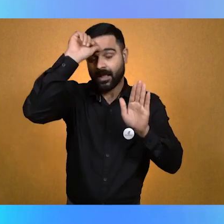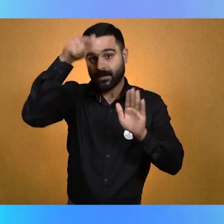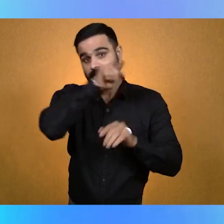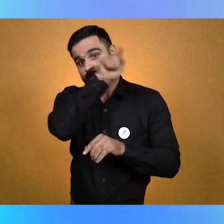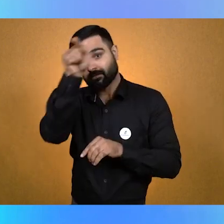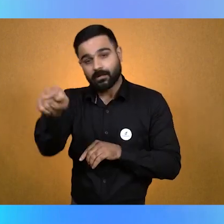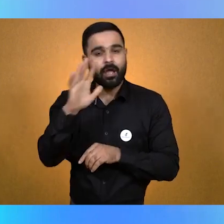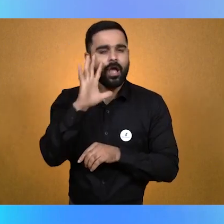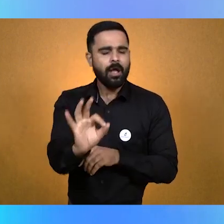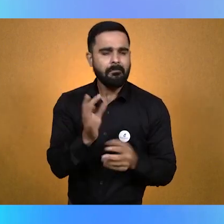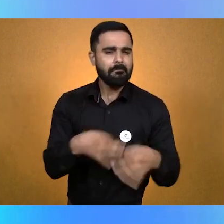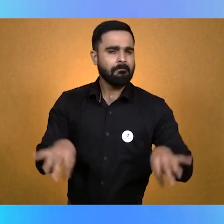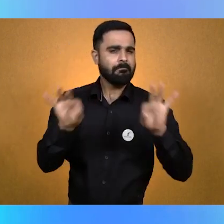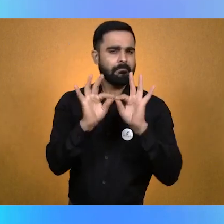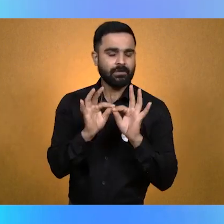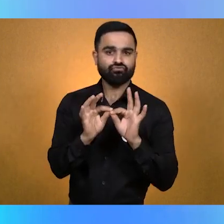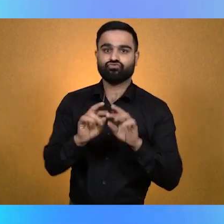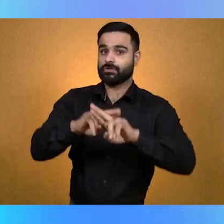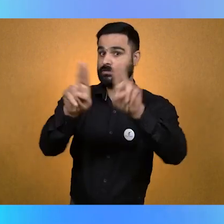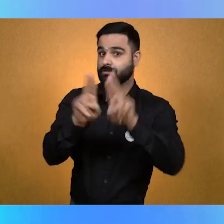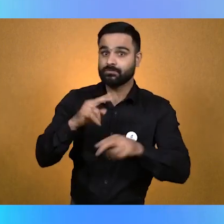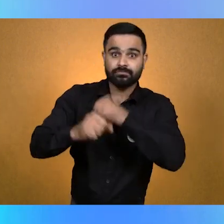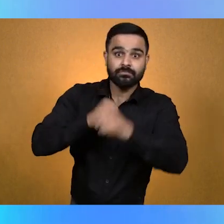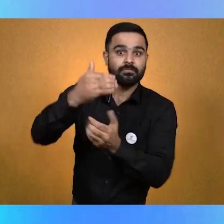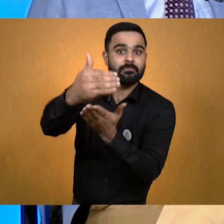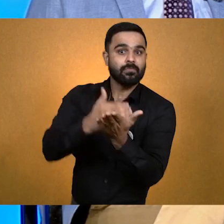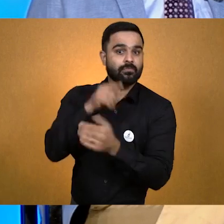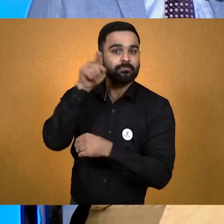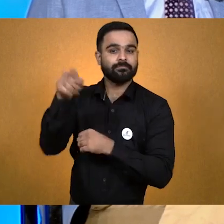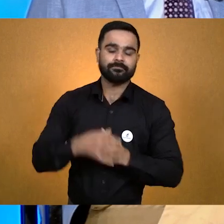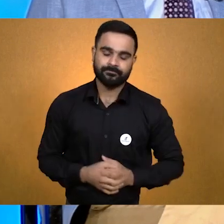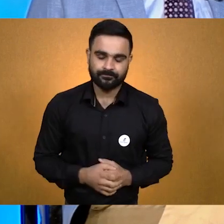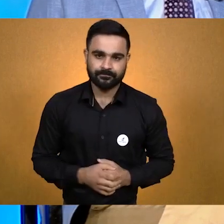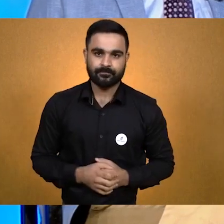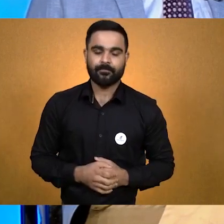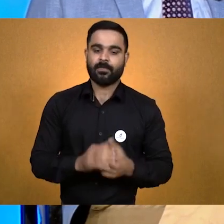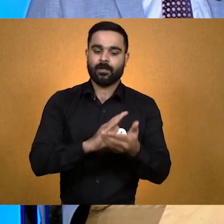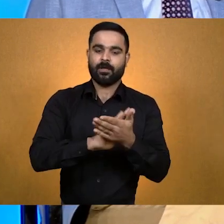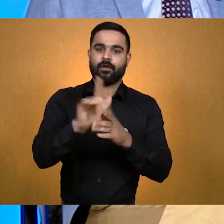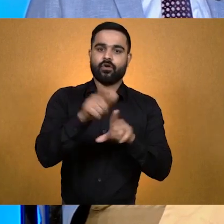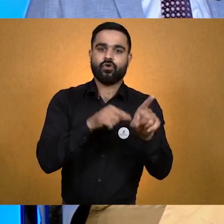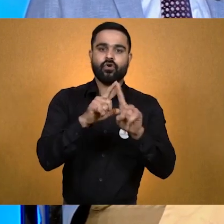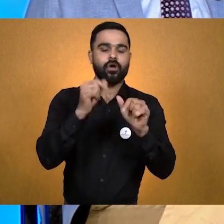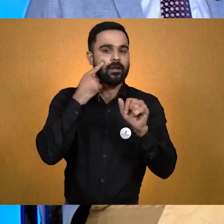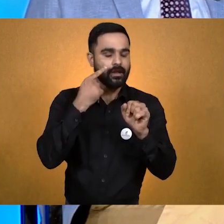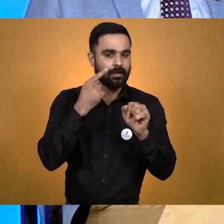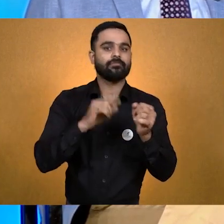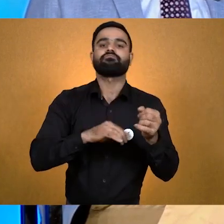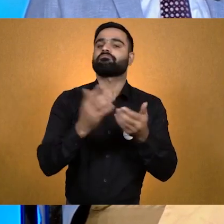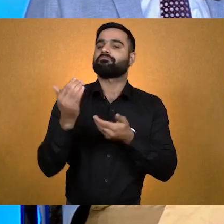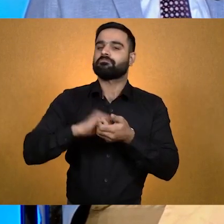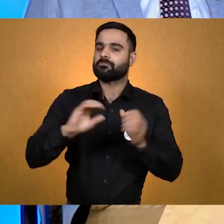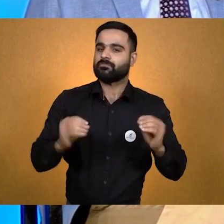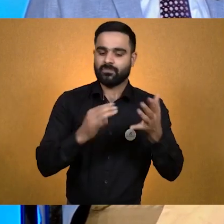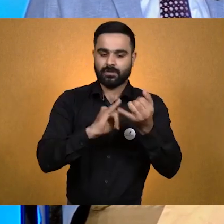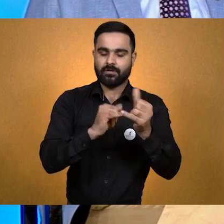at important, critical international sporting events. Hyundai ki pehel Samarth NDTV ke